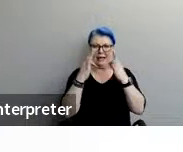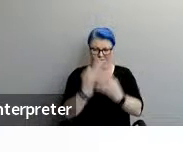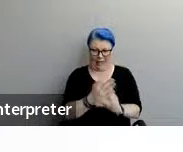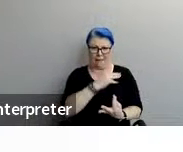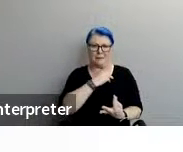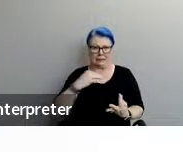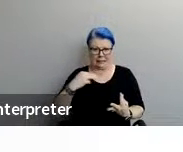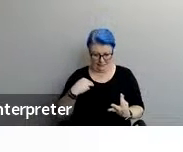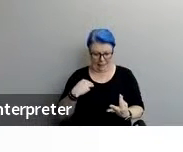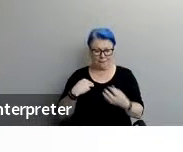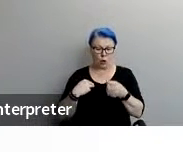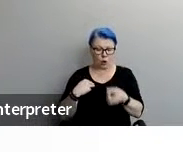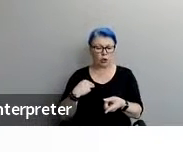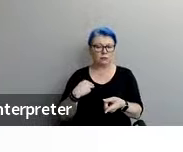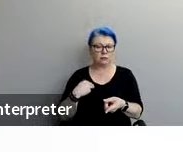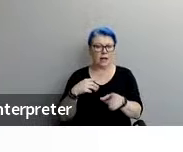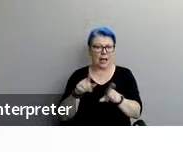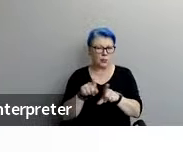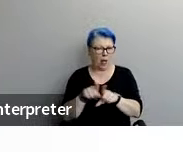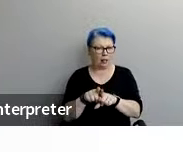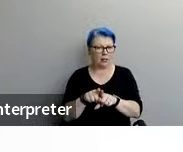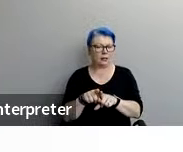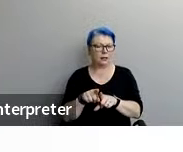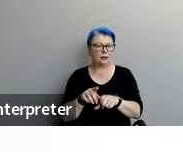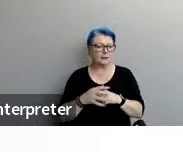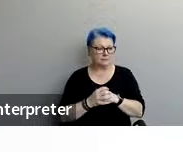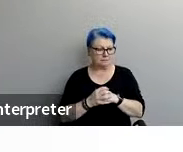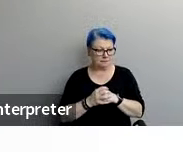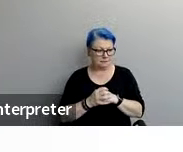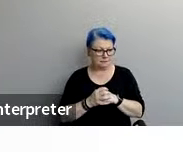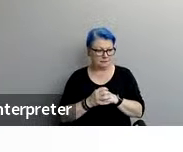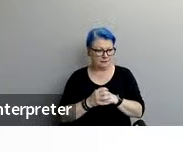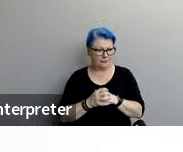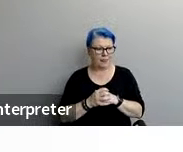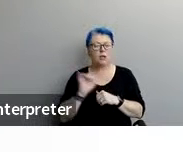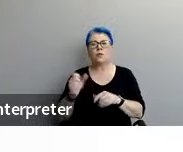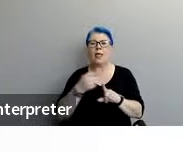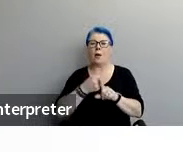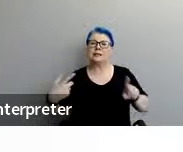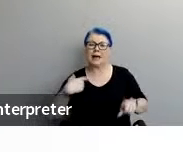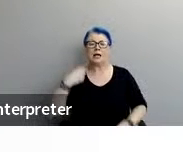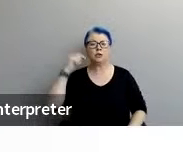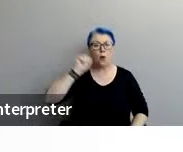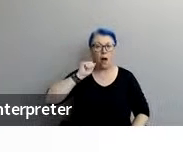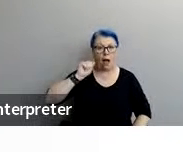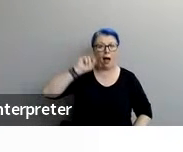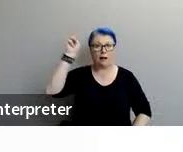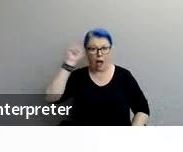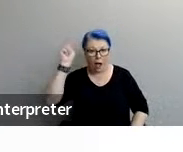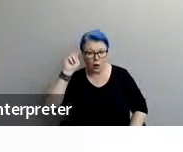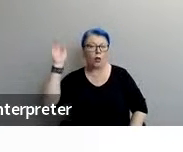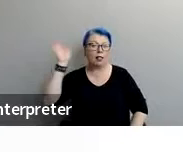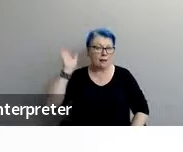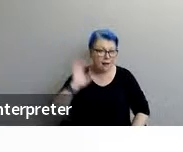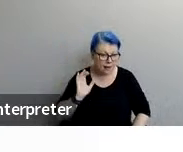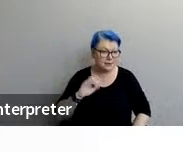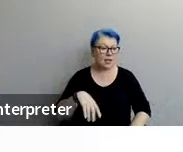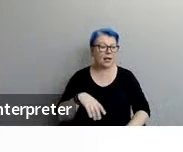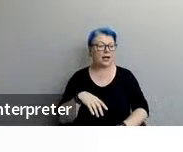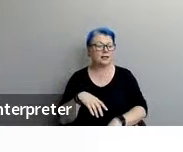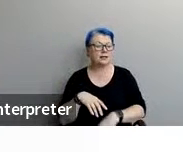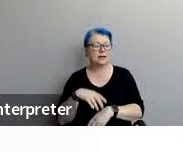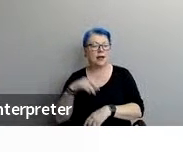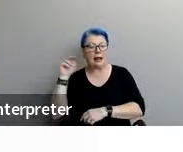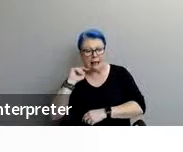employees that experience miscarriage could also take advantage of bereavement leave. We would also like to